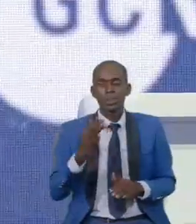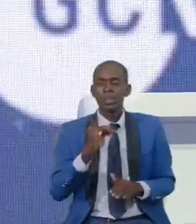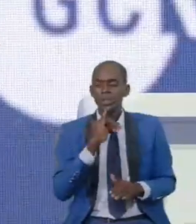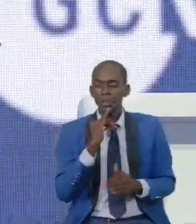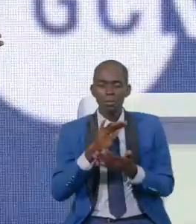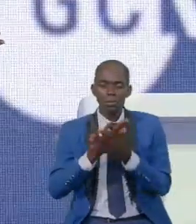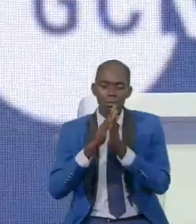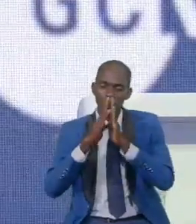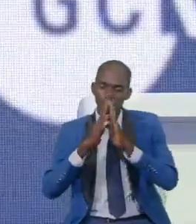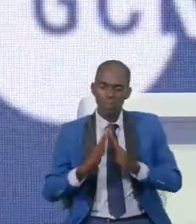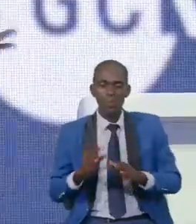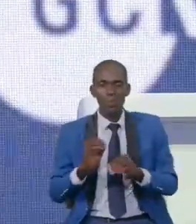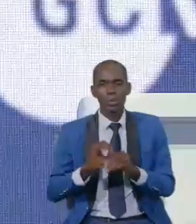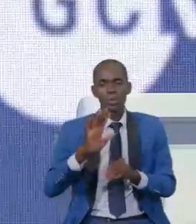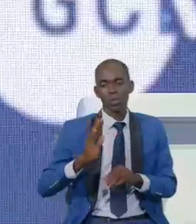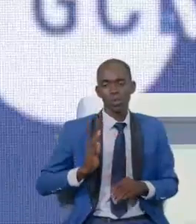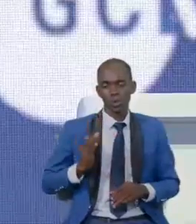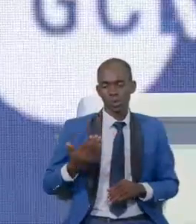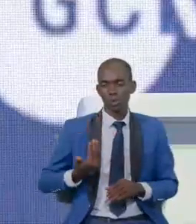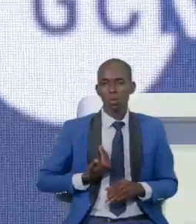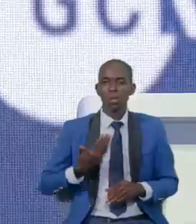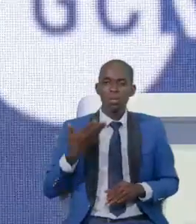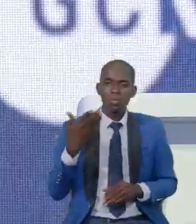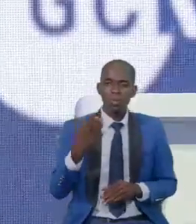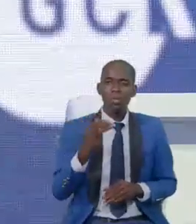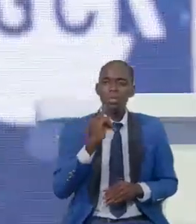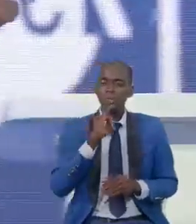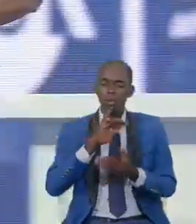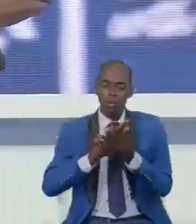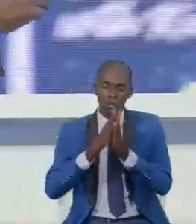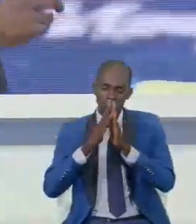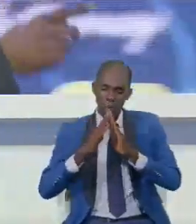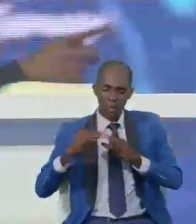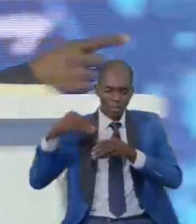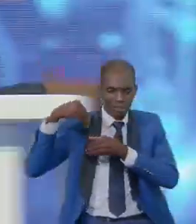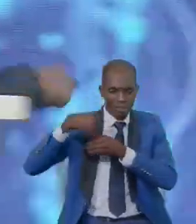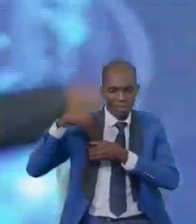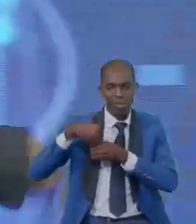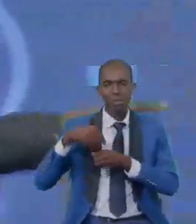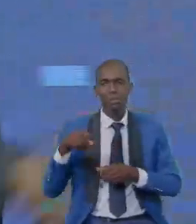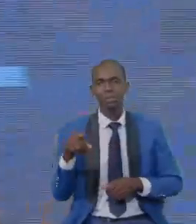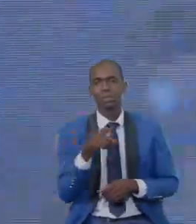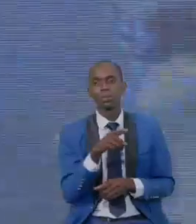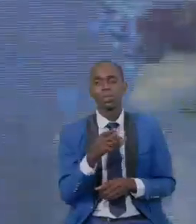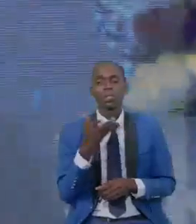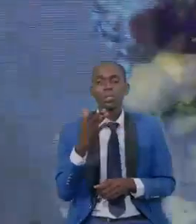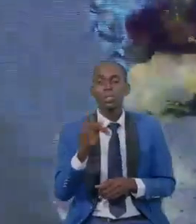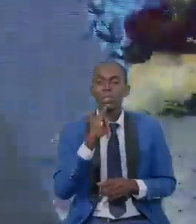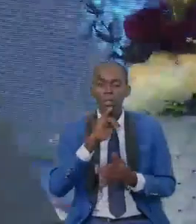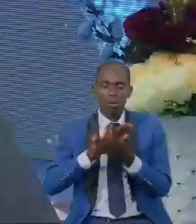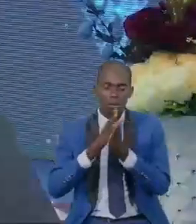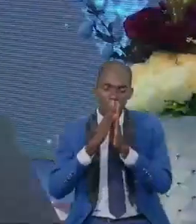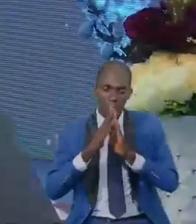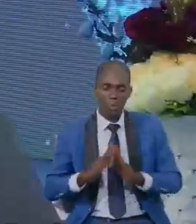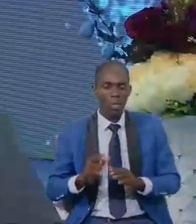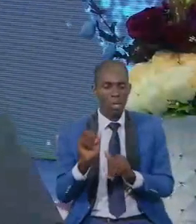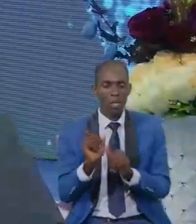soul. There is peace in the inner man. There is peace all around